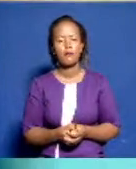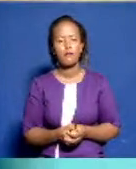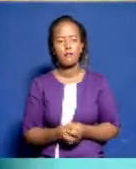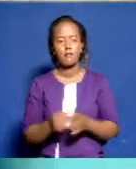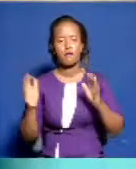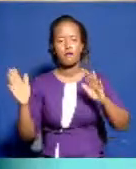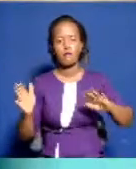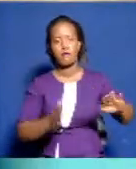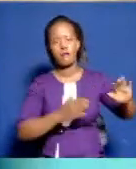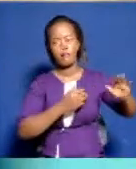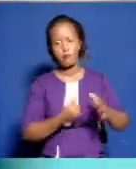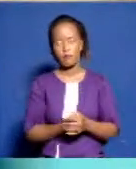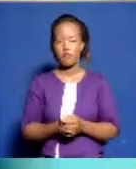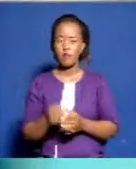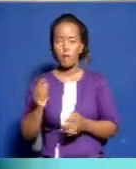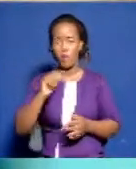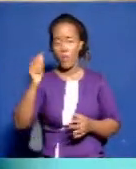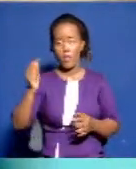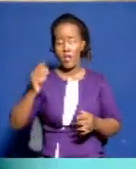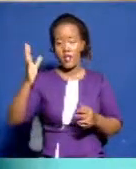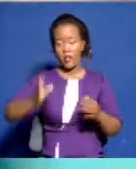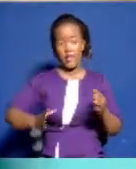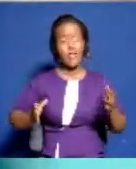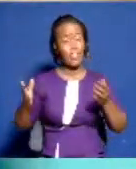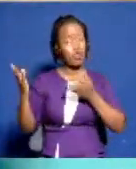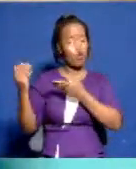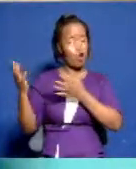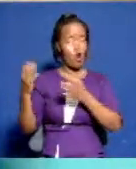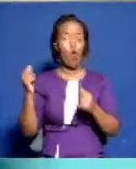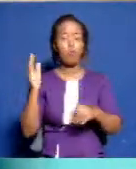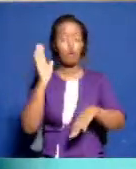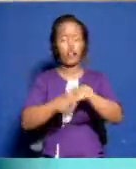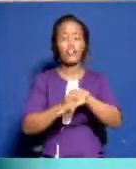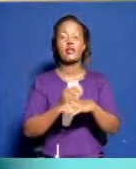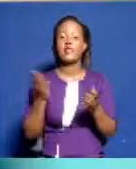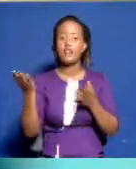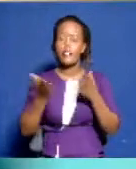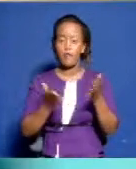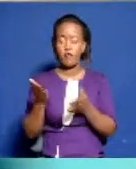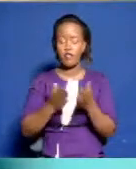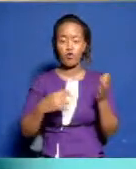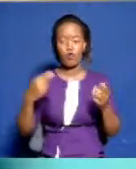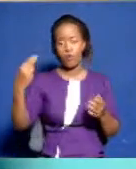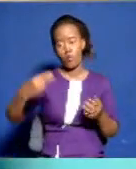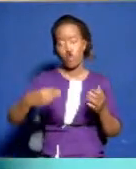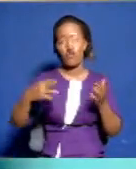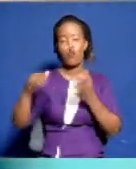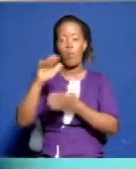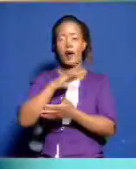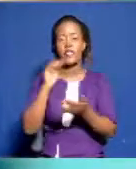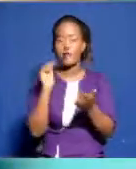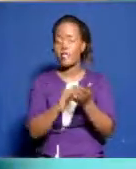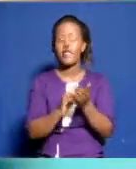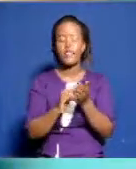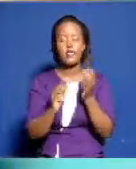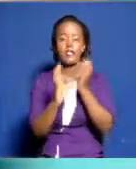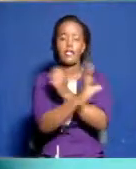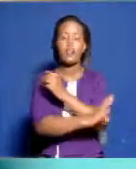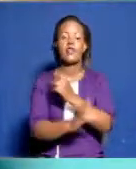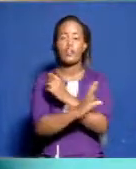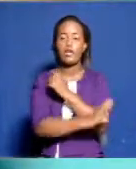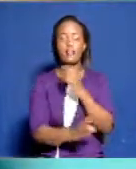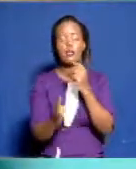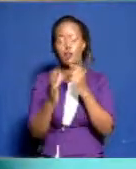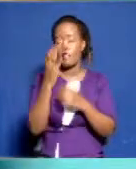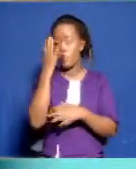Moving on, Kenyans are set to receive timely and more efficient services from HUDUMA centers across the nation as stakeholders